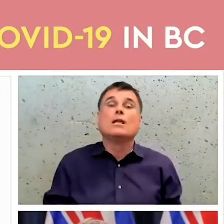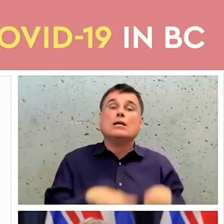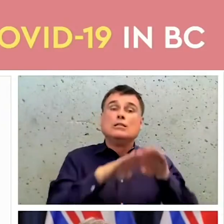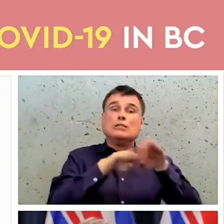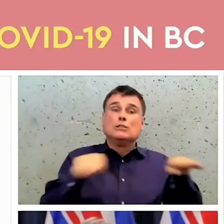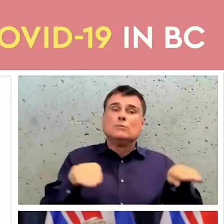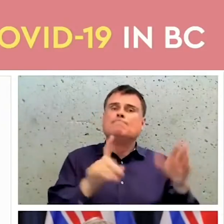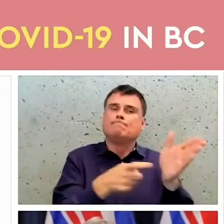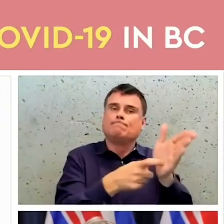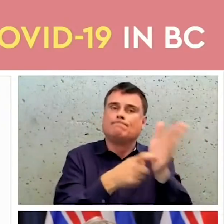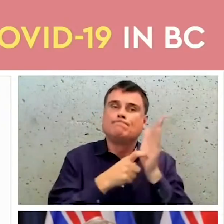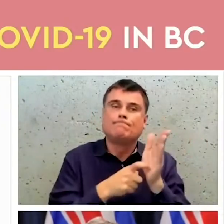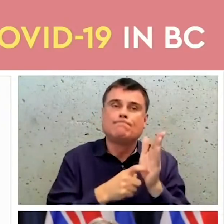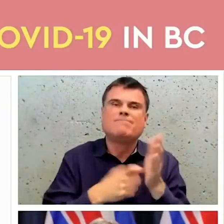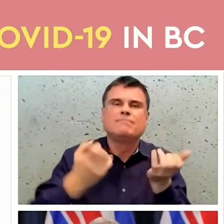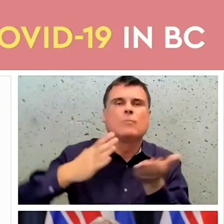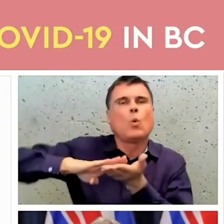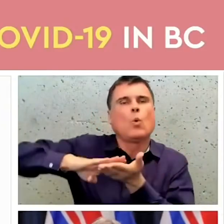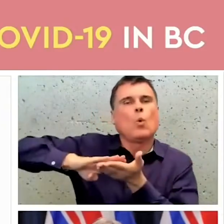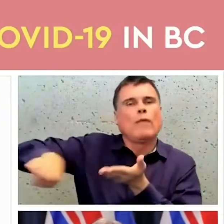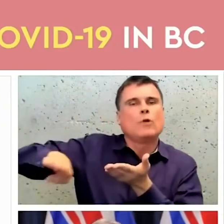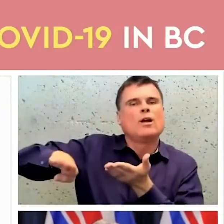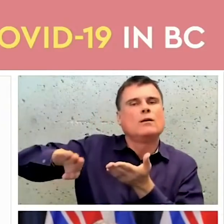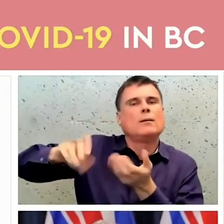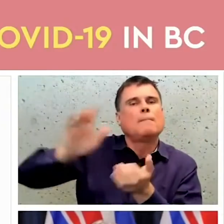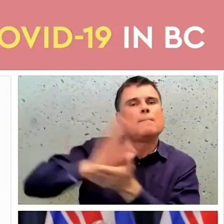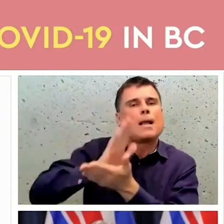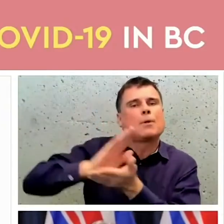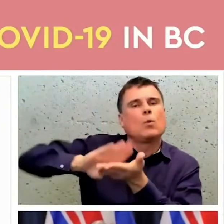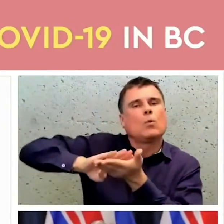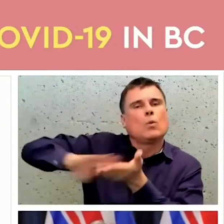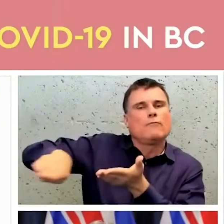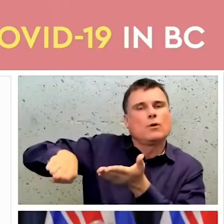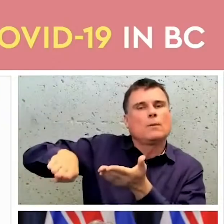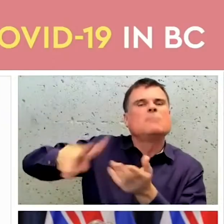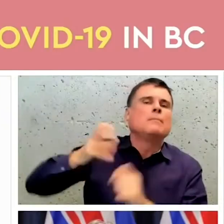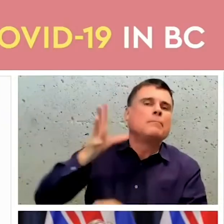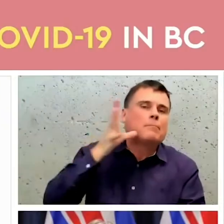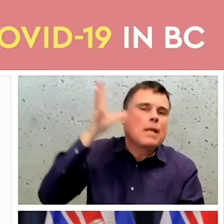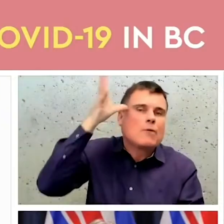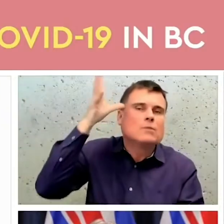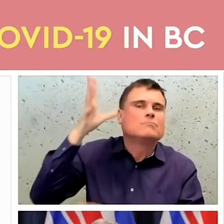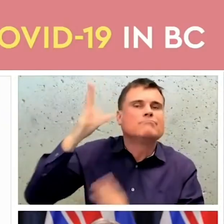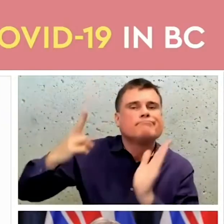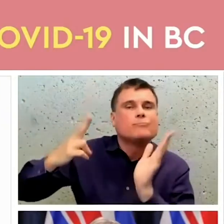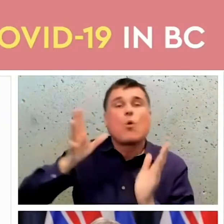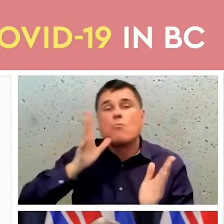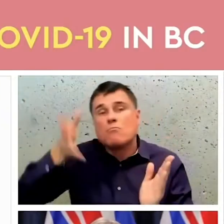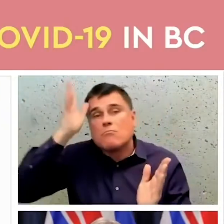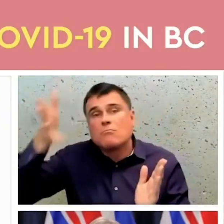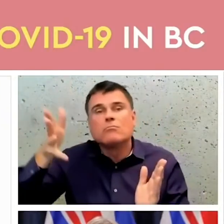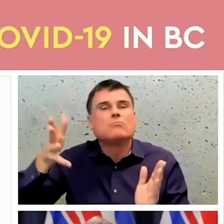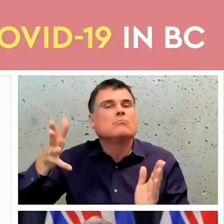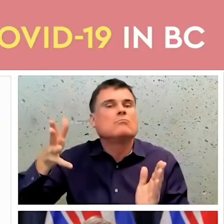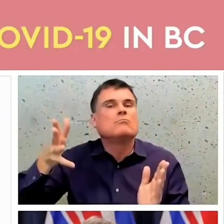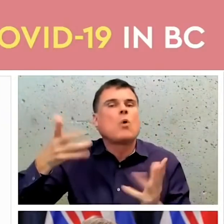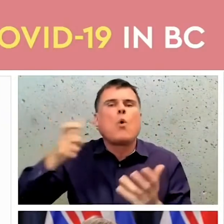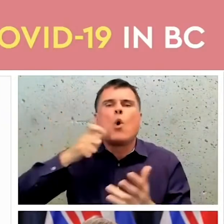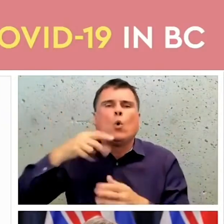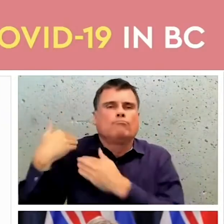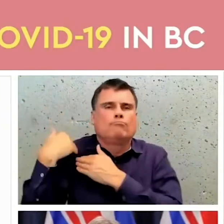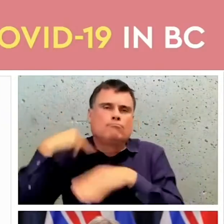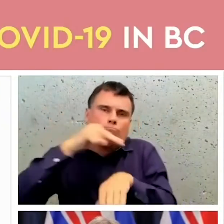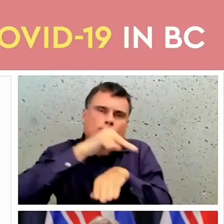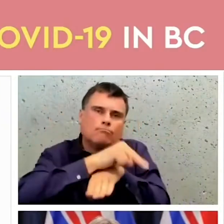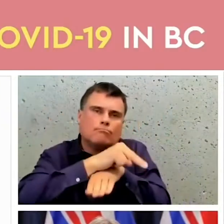parent, or a caretaker within the family, such as a grandmother. If there are children,